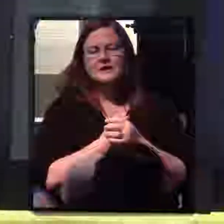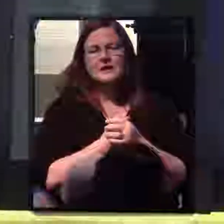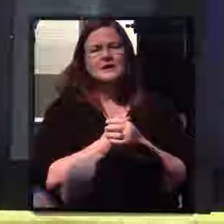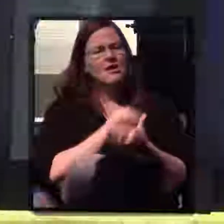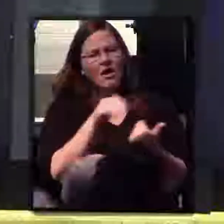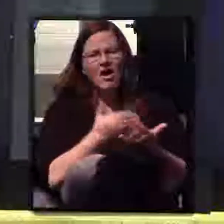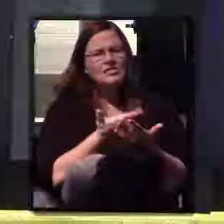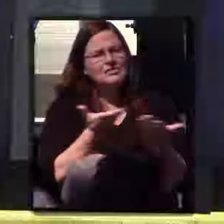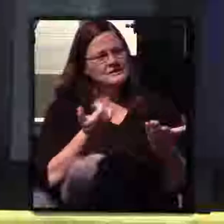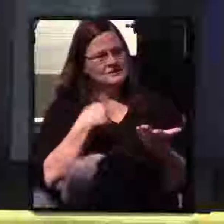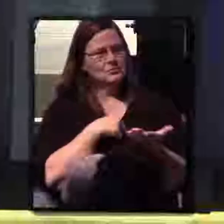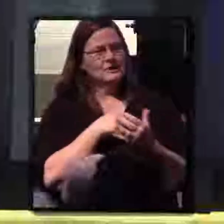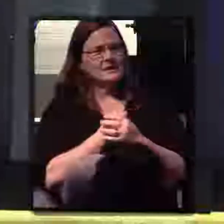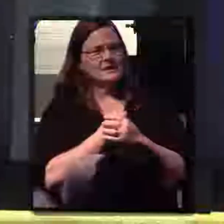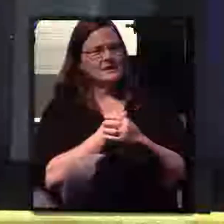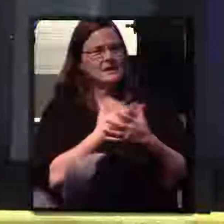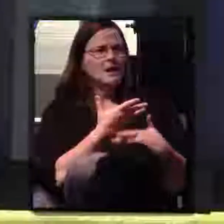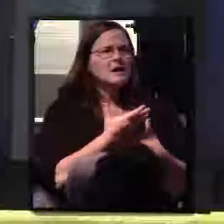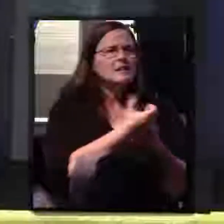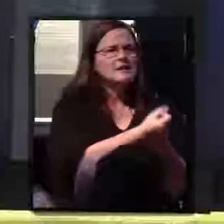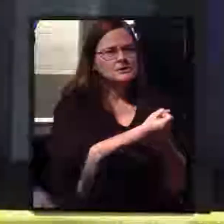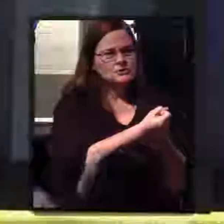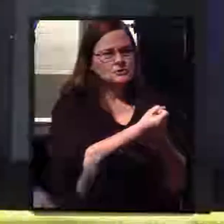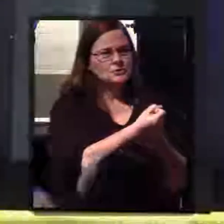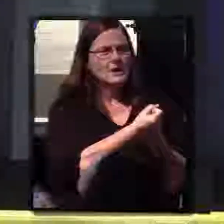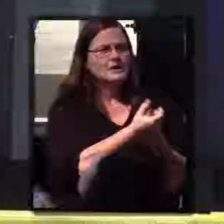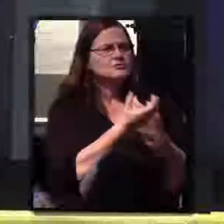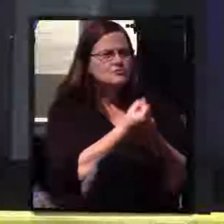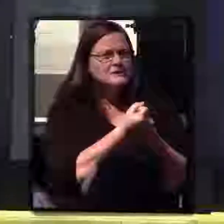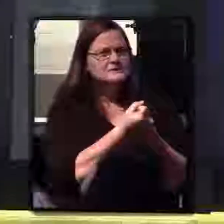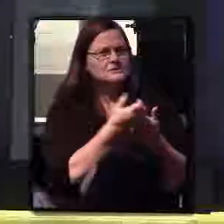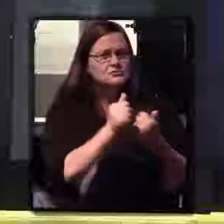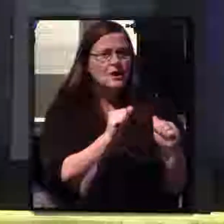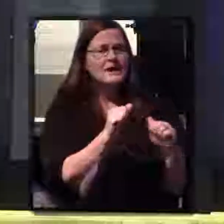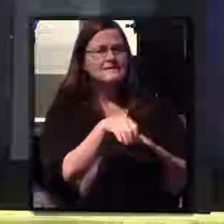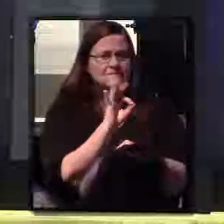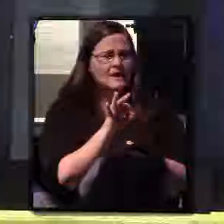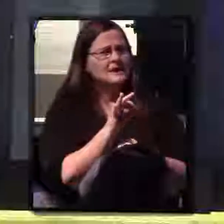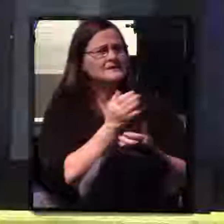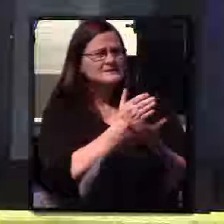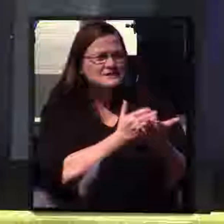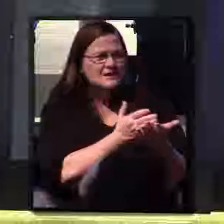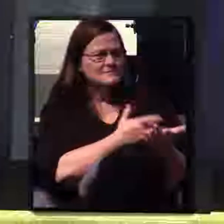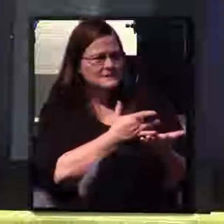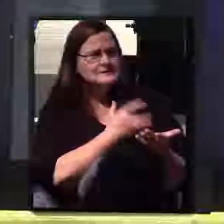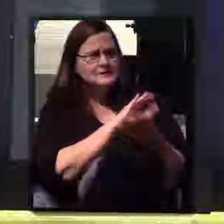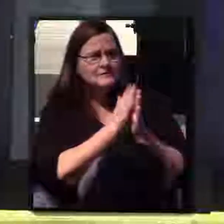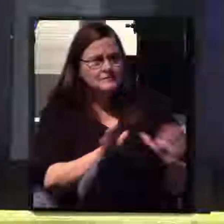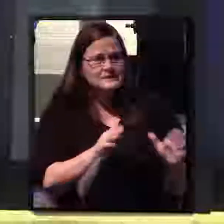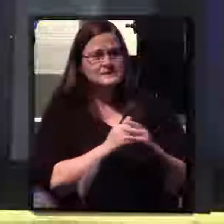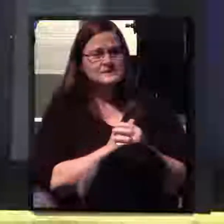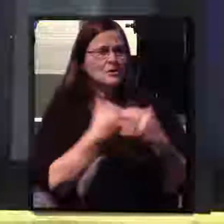systems of psychology, and all of the things that we cling to and look to try